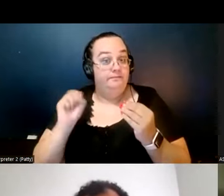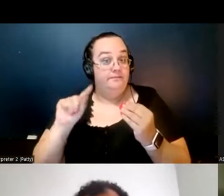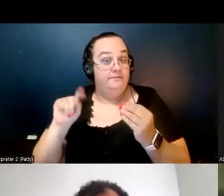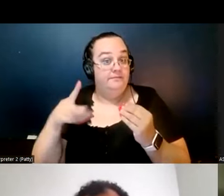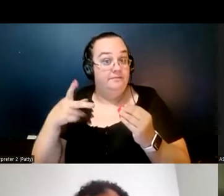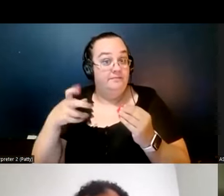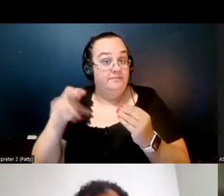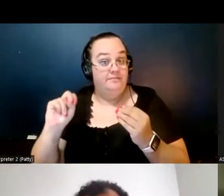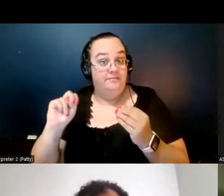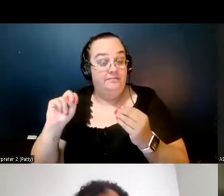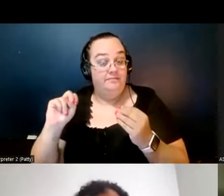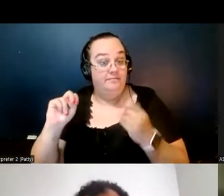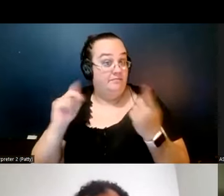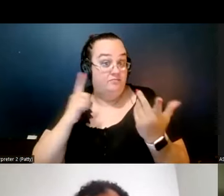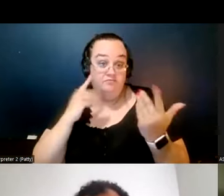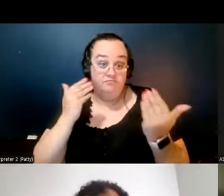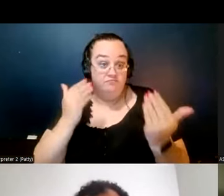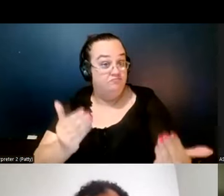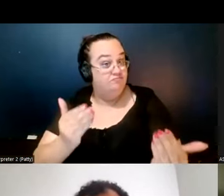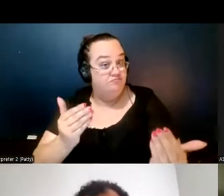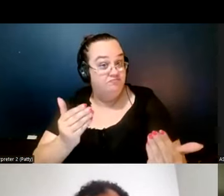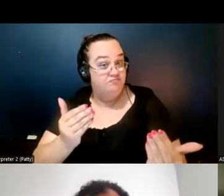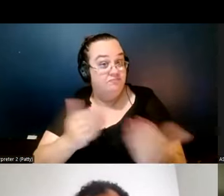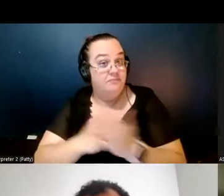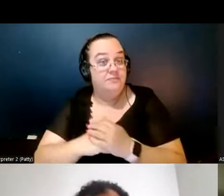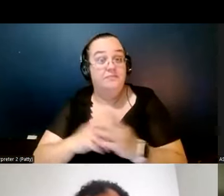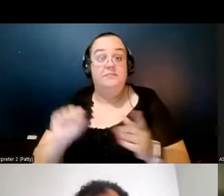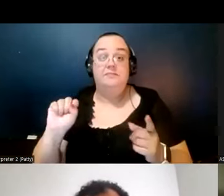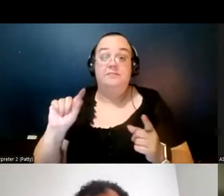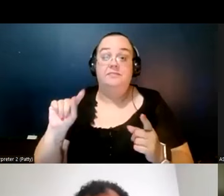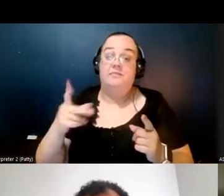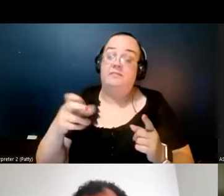Stephen, can you take it away? Sure.